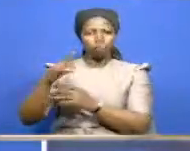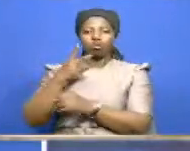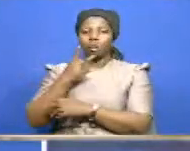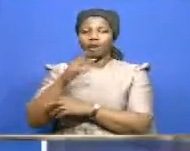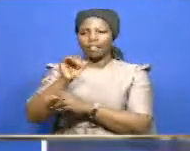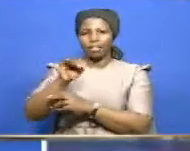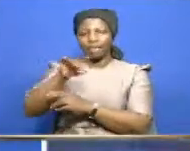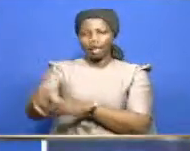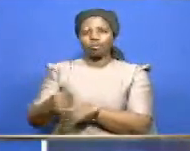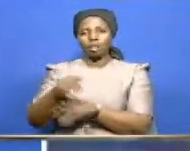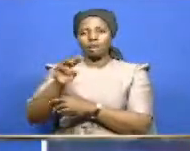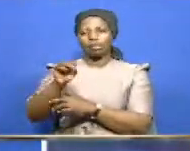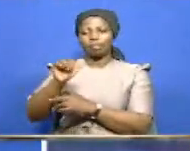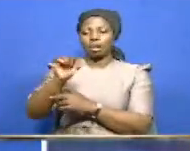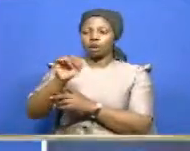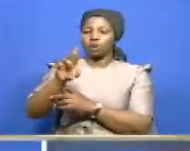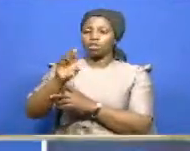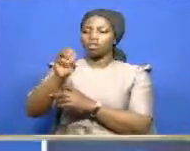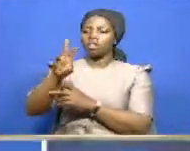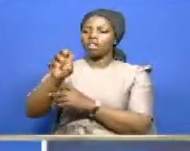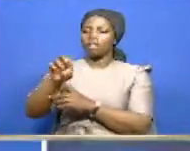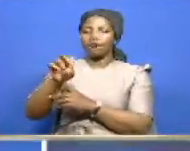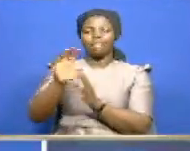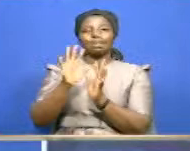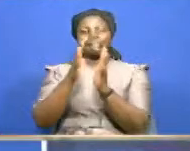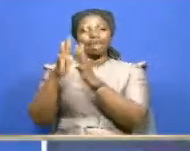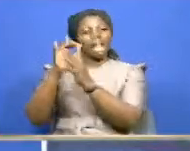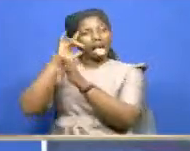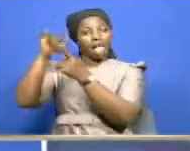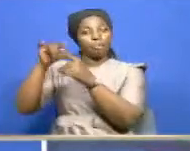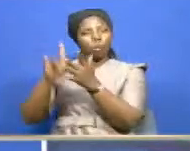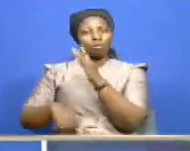trees with an aim to mitigate the effects of climate